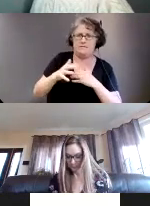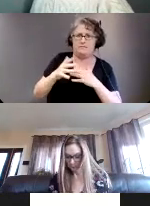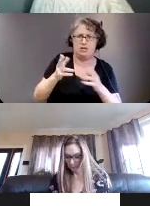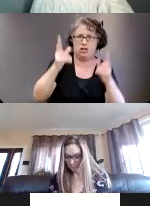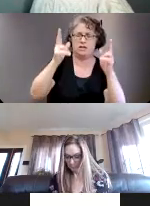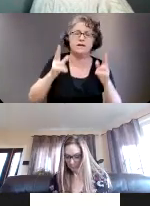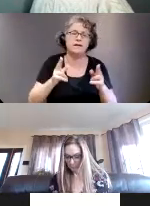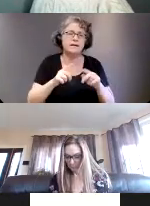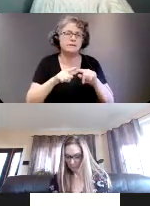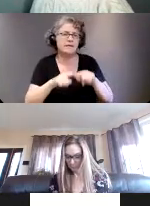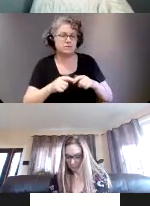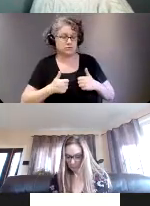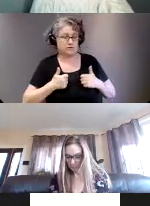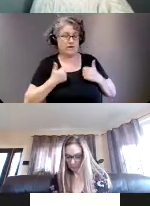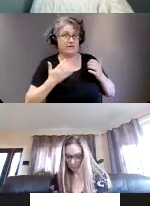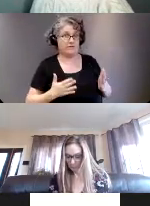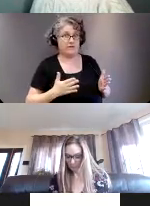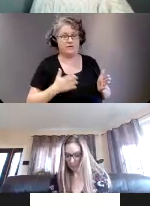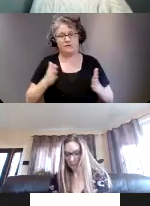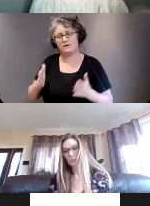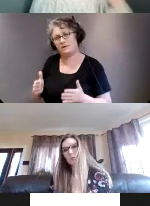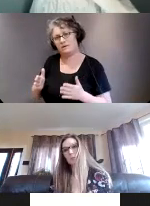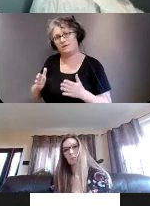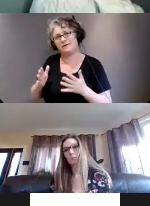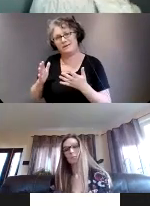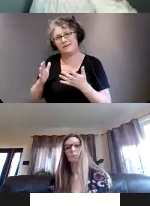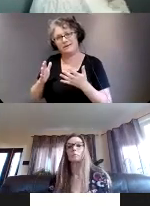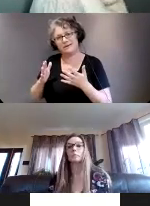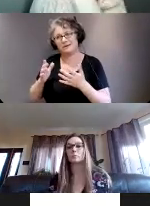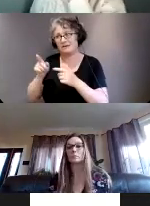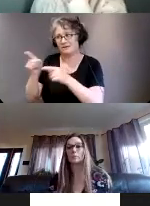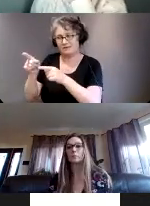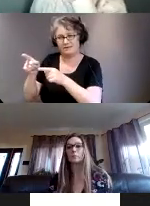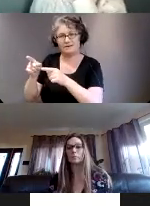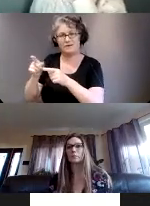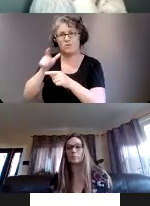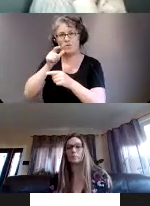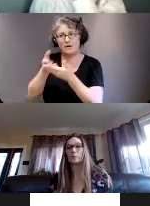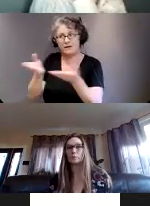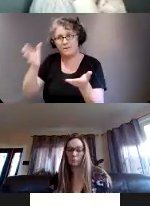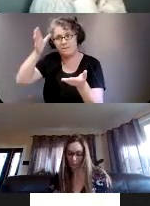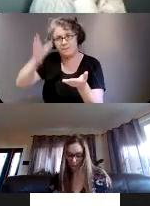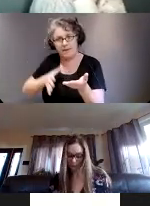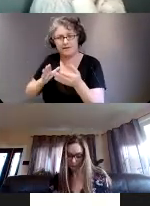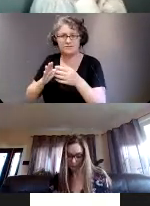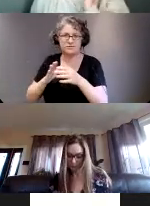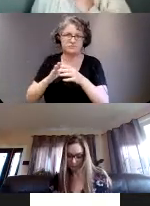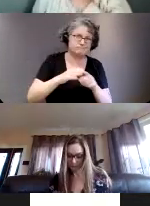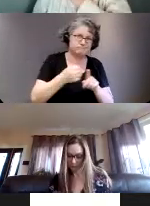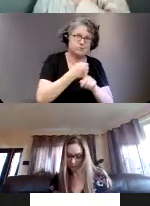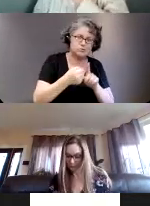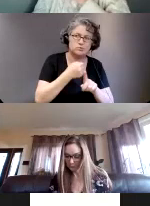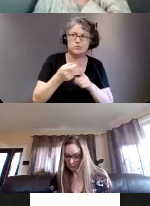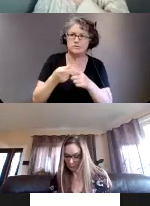is very different than if you're asking that question as part of perpetrator services, right? It's also very different than if you're a community